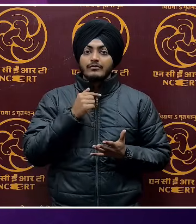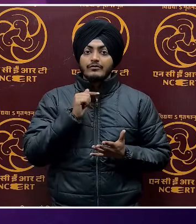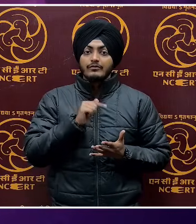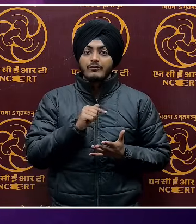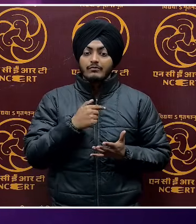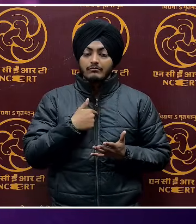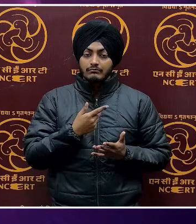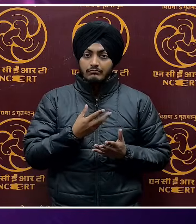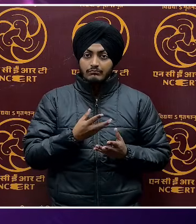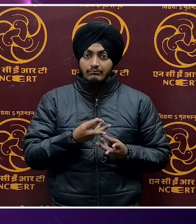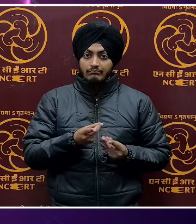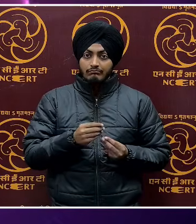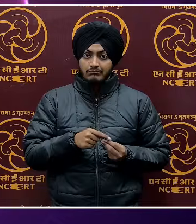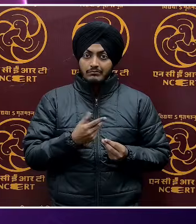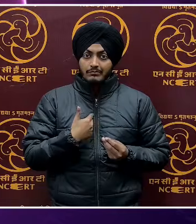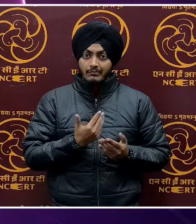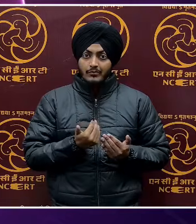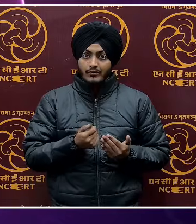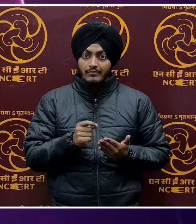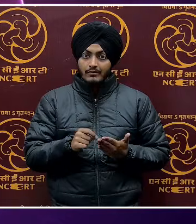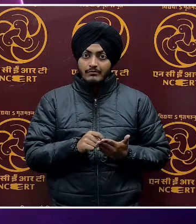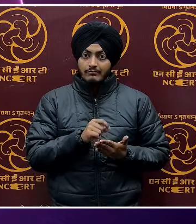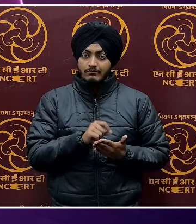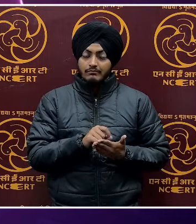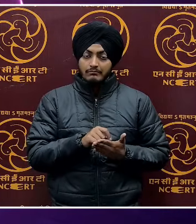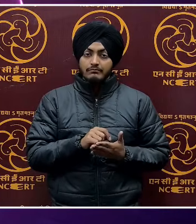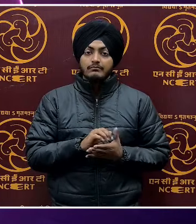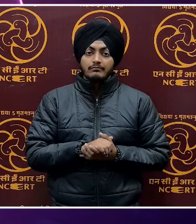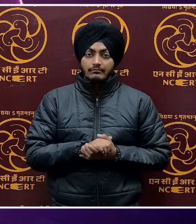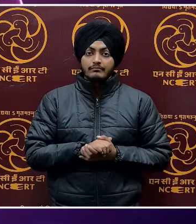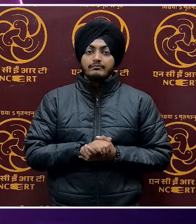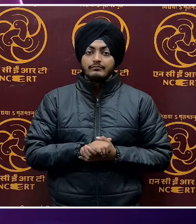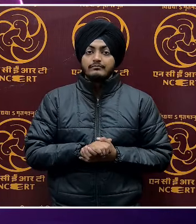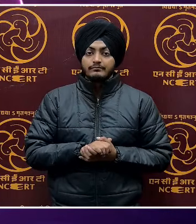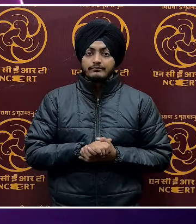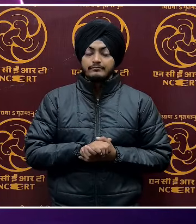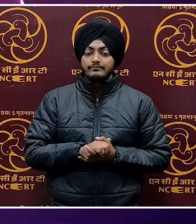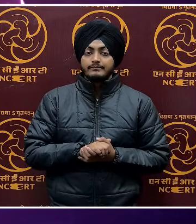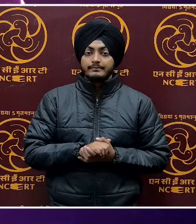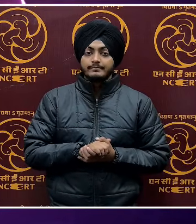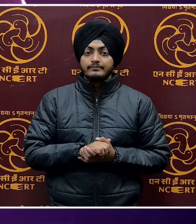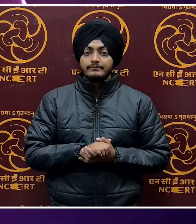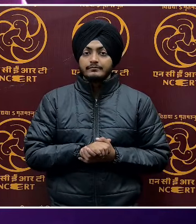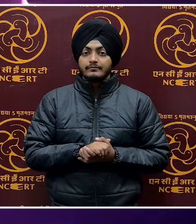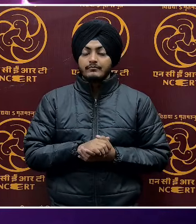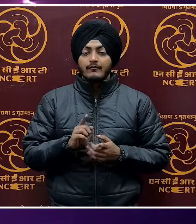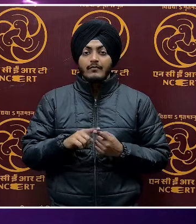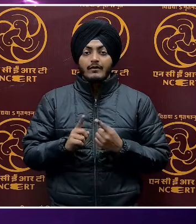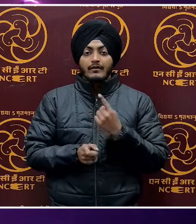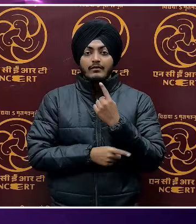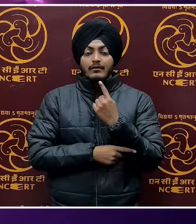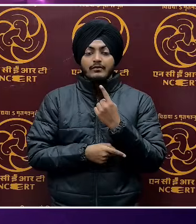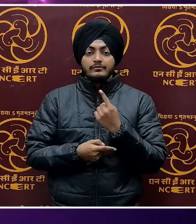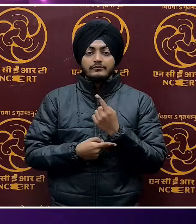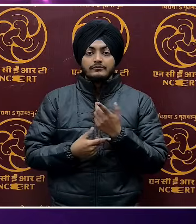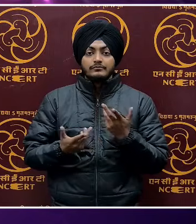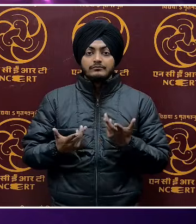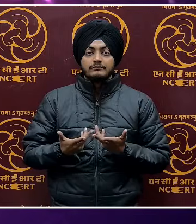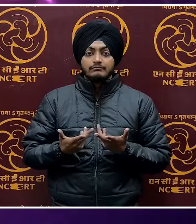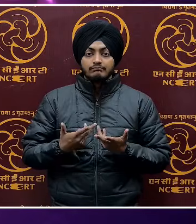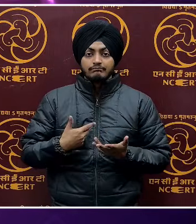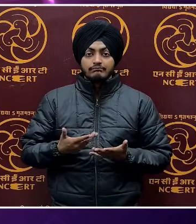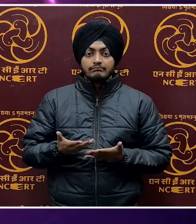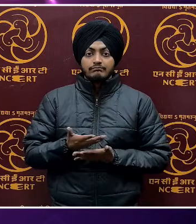can count them, very granular. Towards the grain section. Yes, it will be towards the grainy section. And the last one we'll talk about